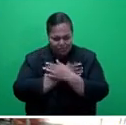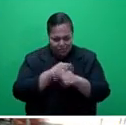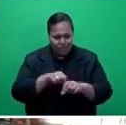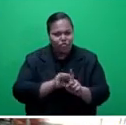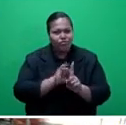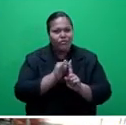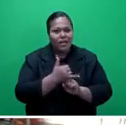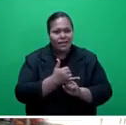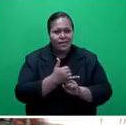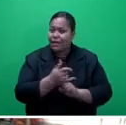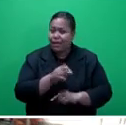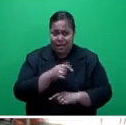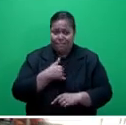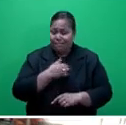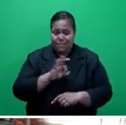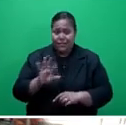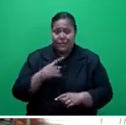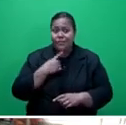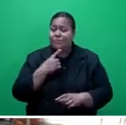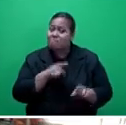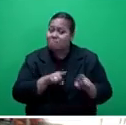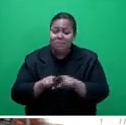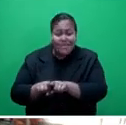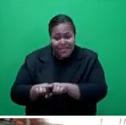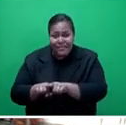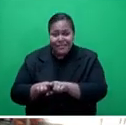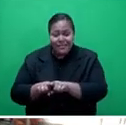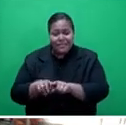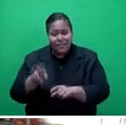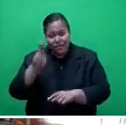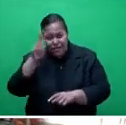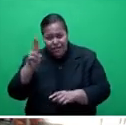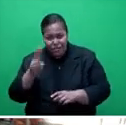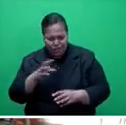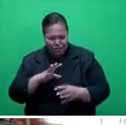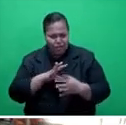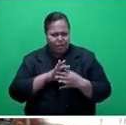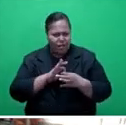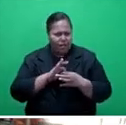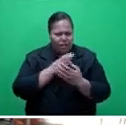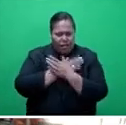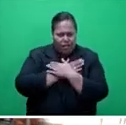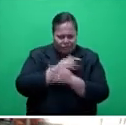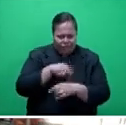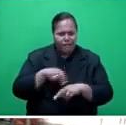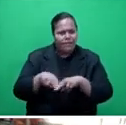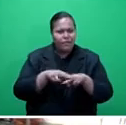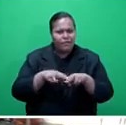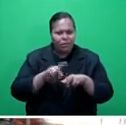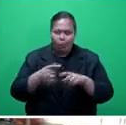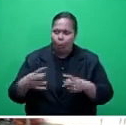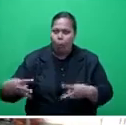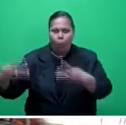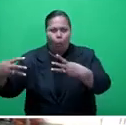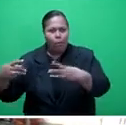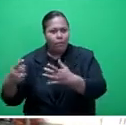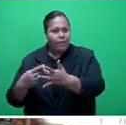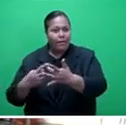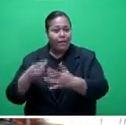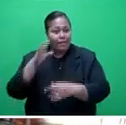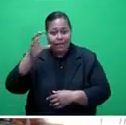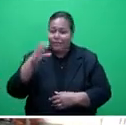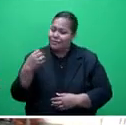be nationalism to the point of waging war on neighboring countries or anything like that. But unless